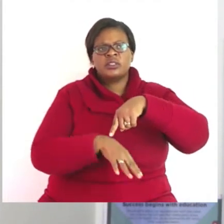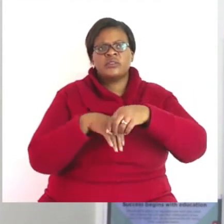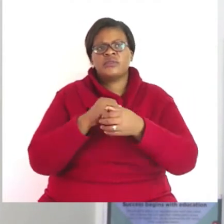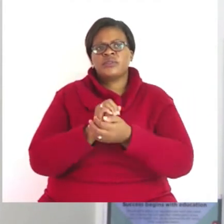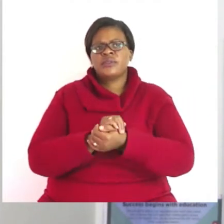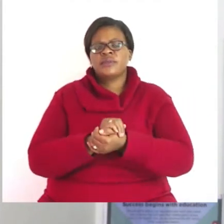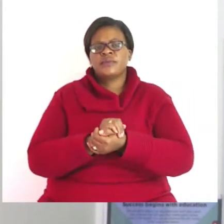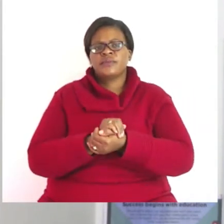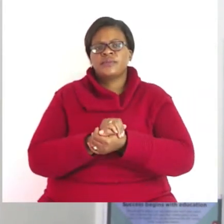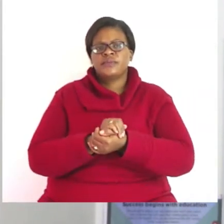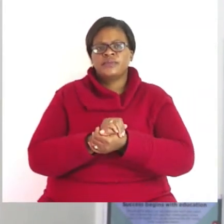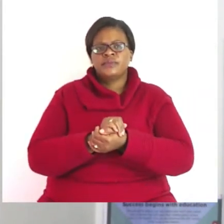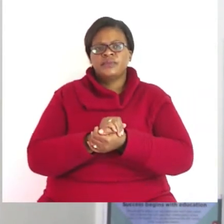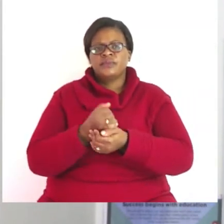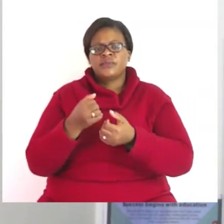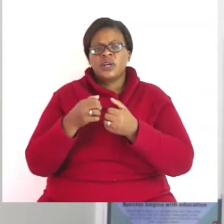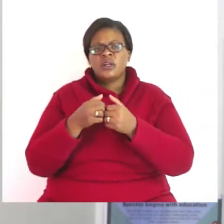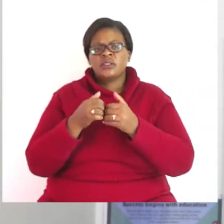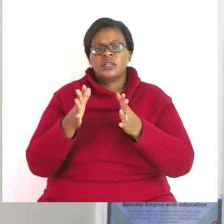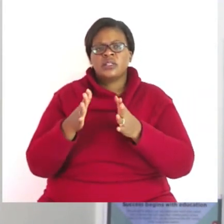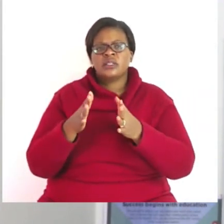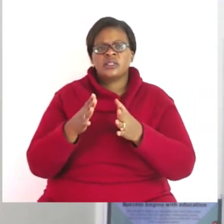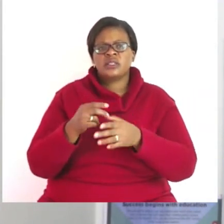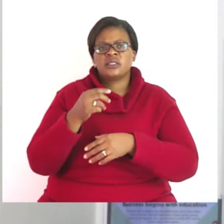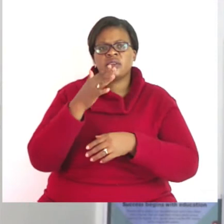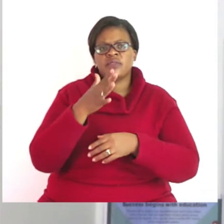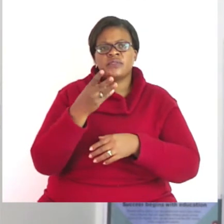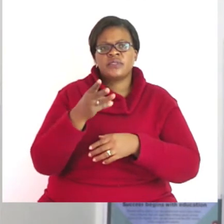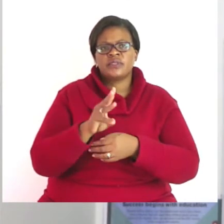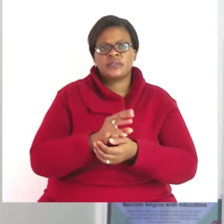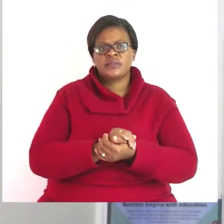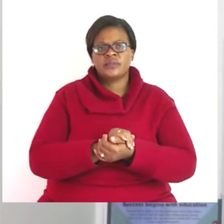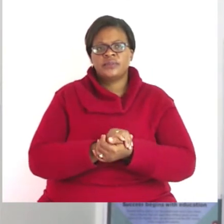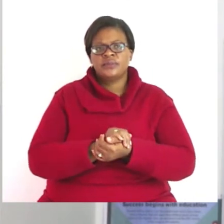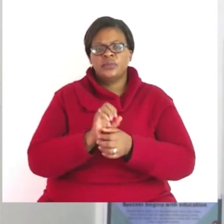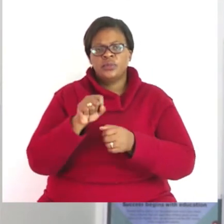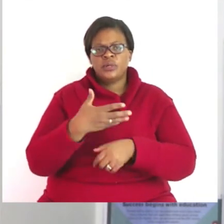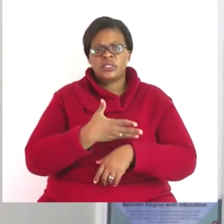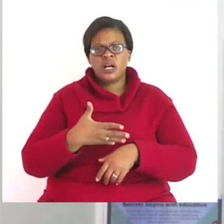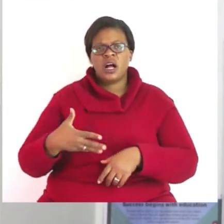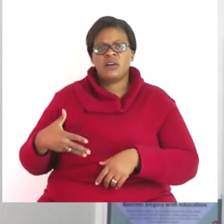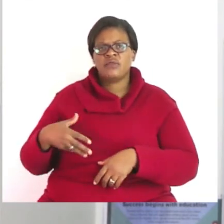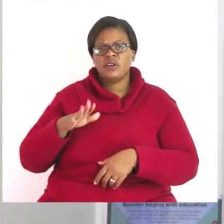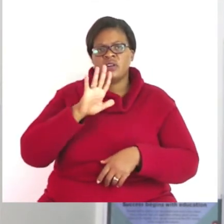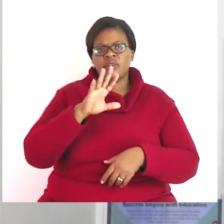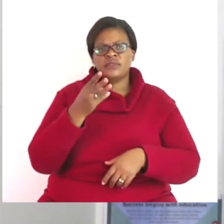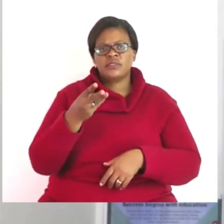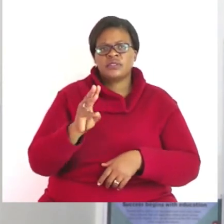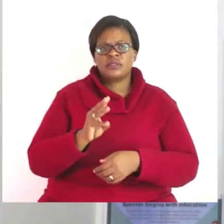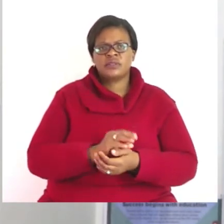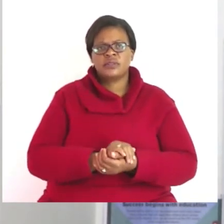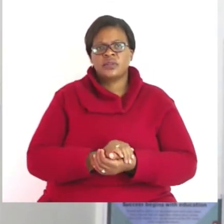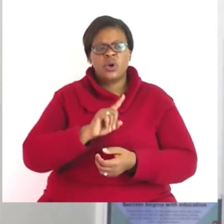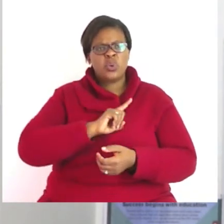Our starting point is 56, and then you have to halve 56. Why